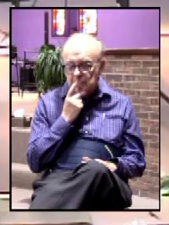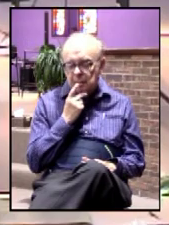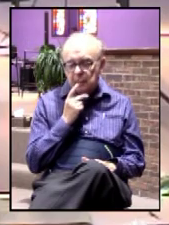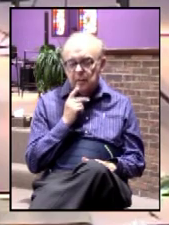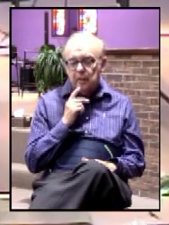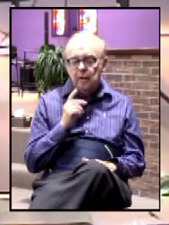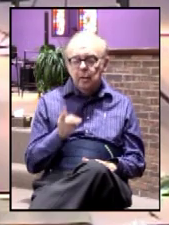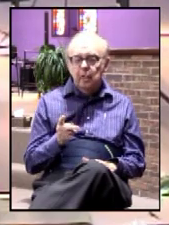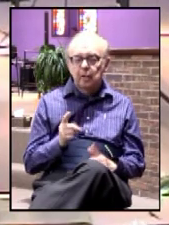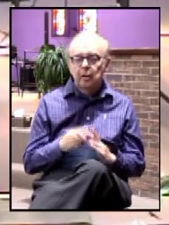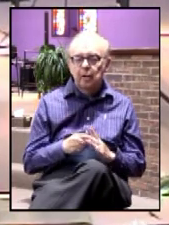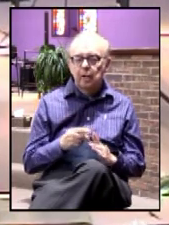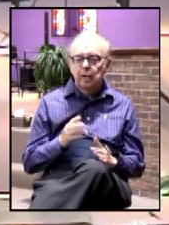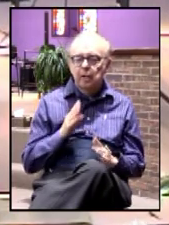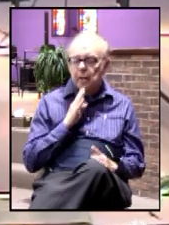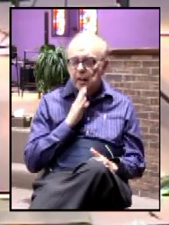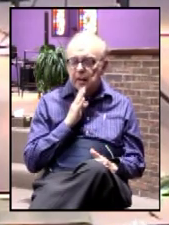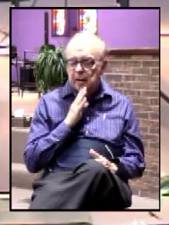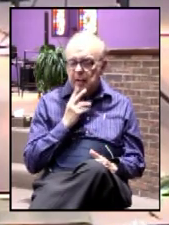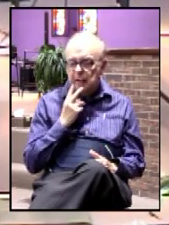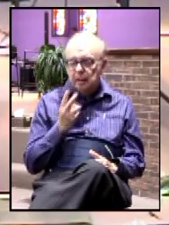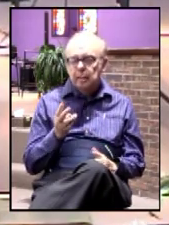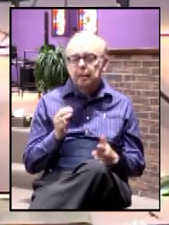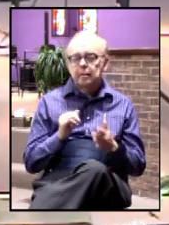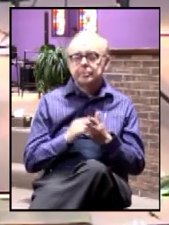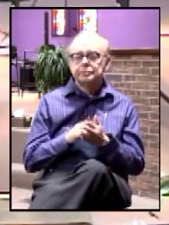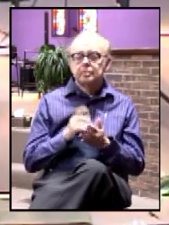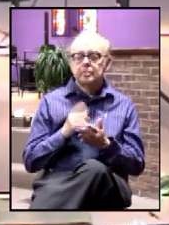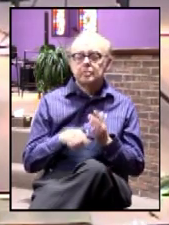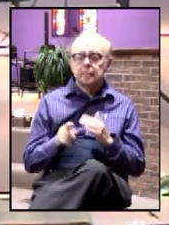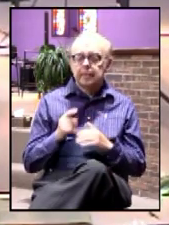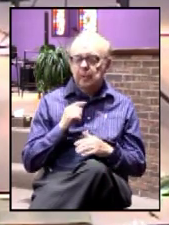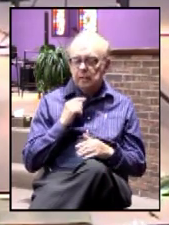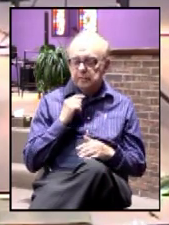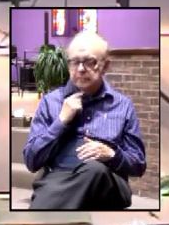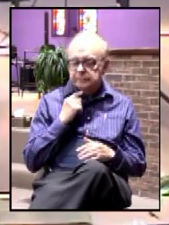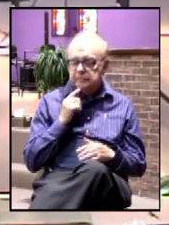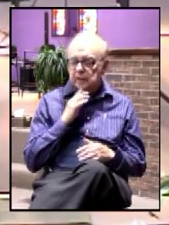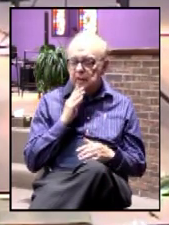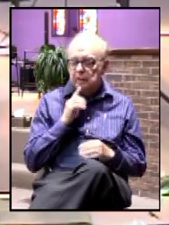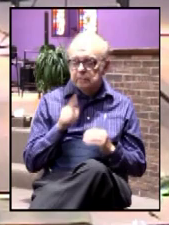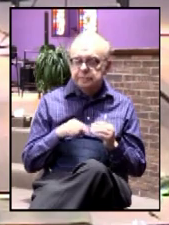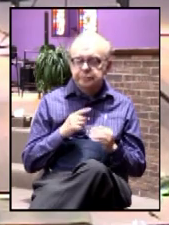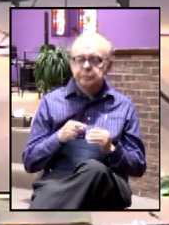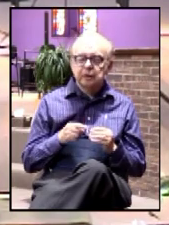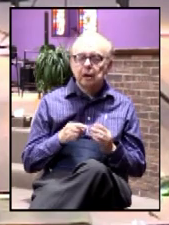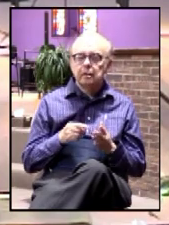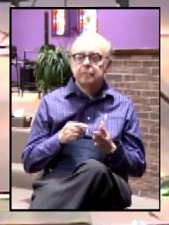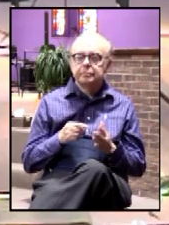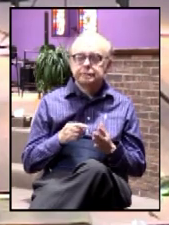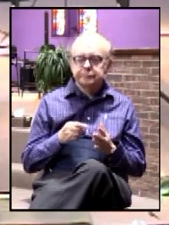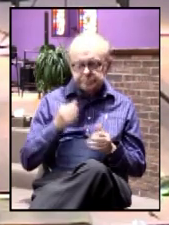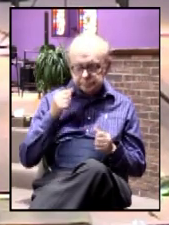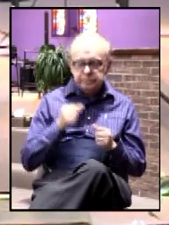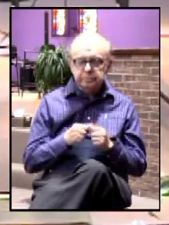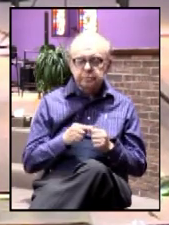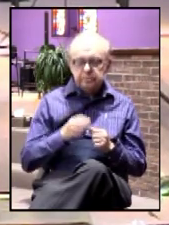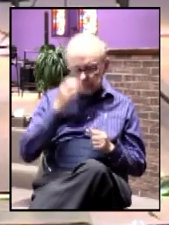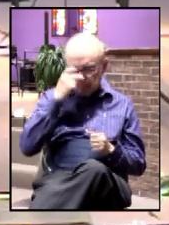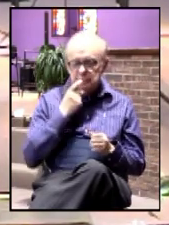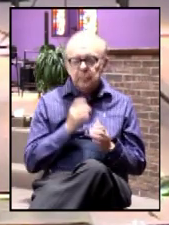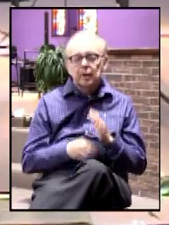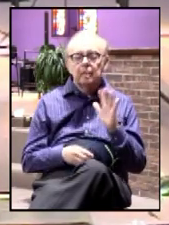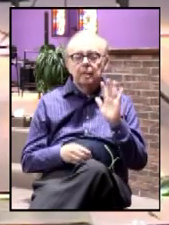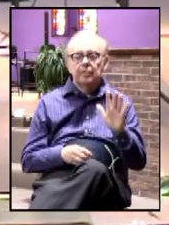Ephesians, where we're going to go, you begin to start seeing that what he begins to start talking about is, remember in